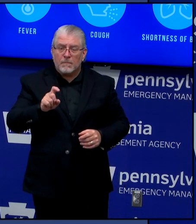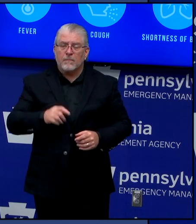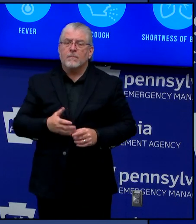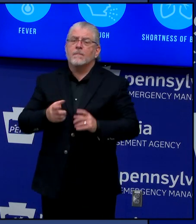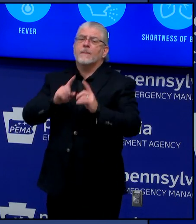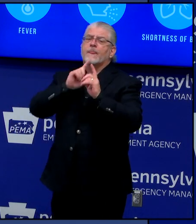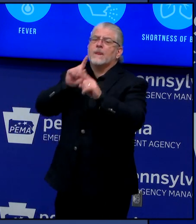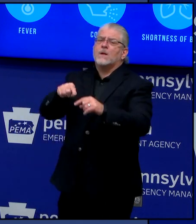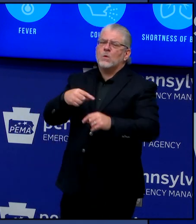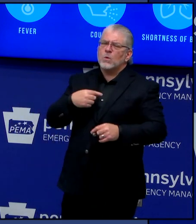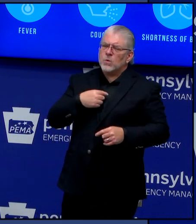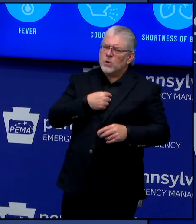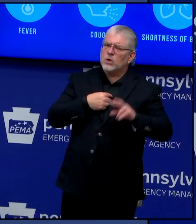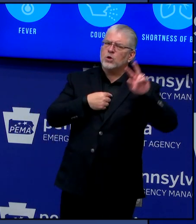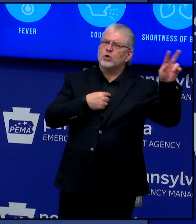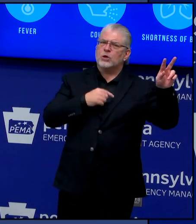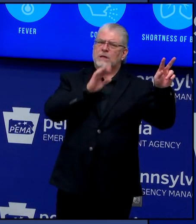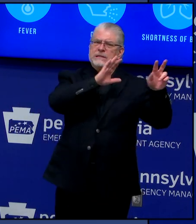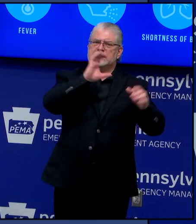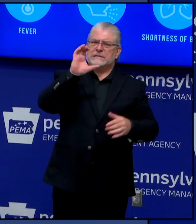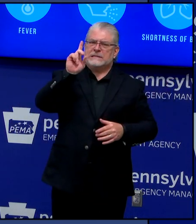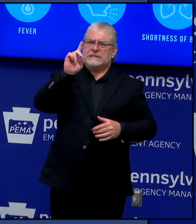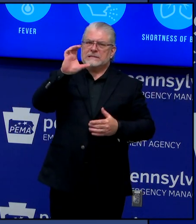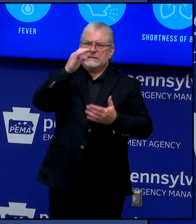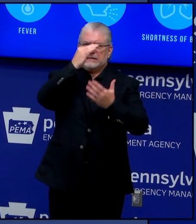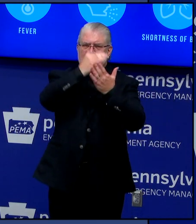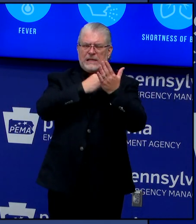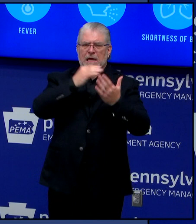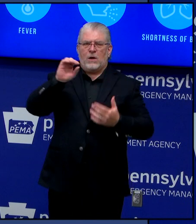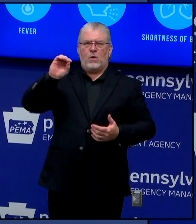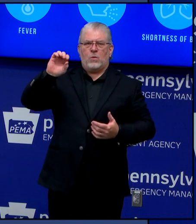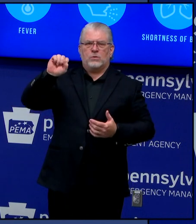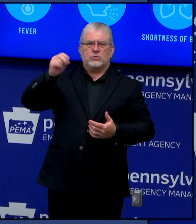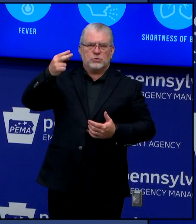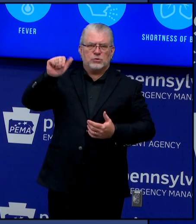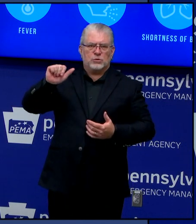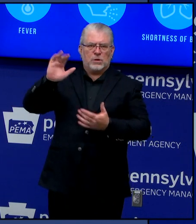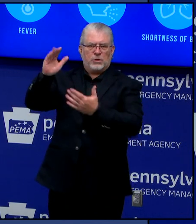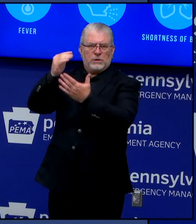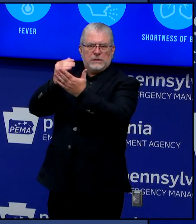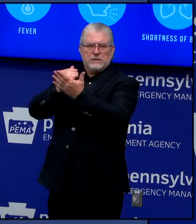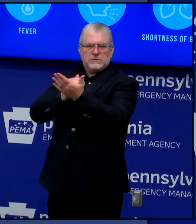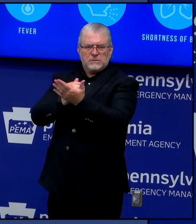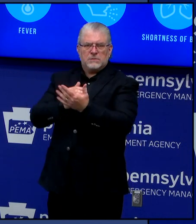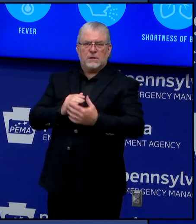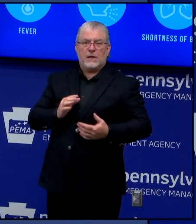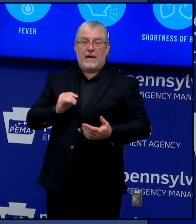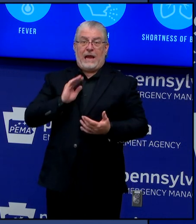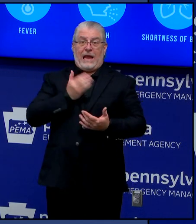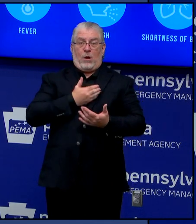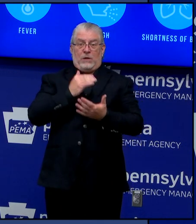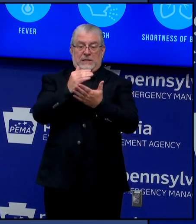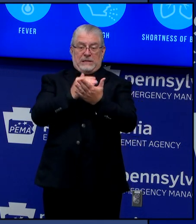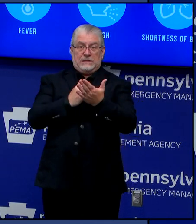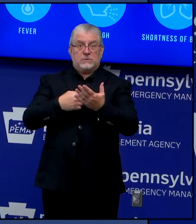all together, and we hope to have that released by the end of the week, which should be tomorrow or Saturday. Thank you so much,